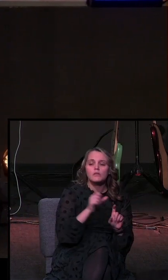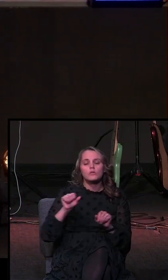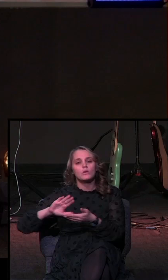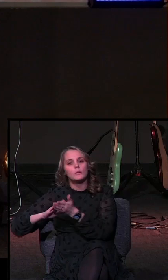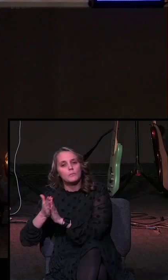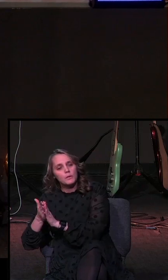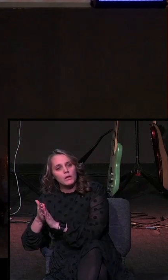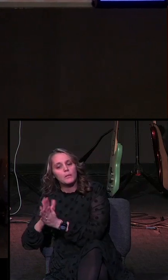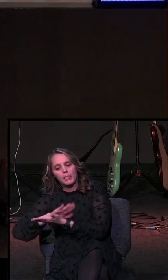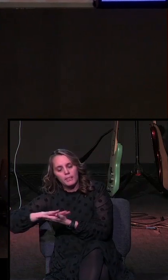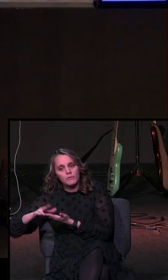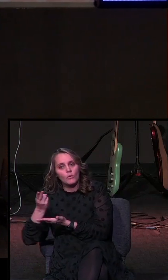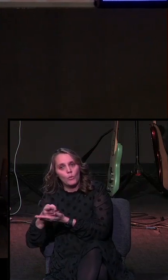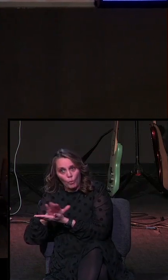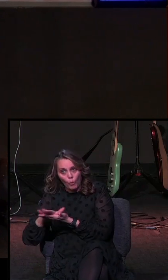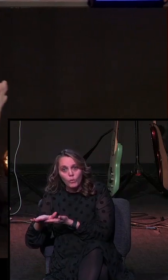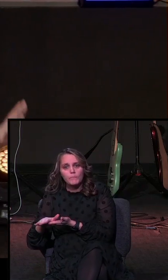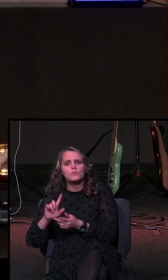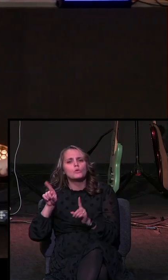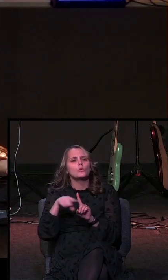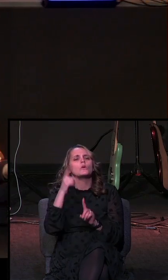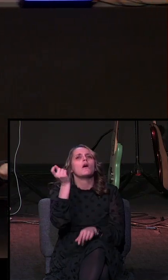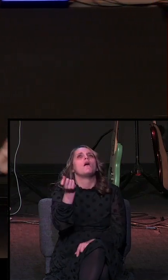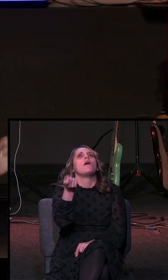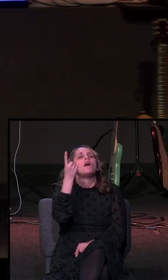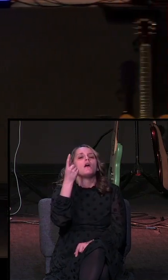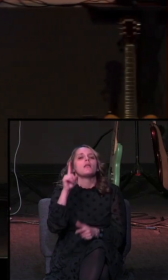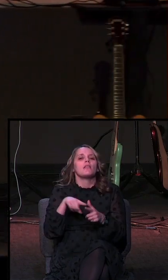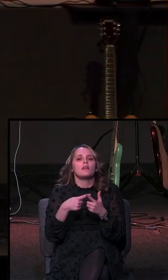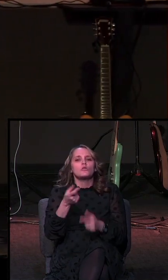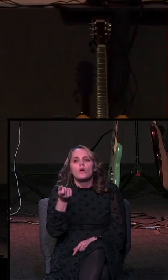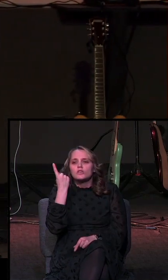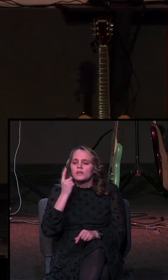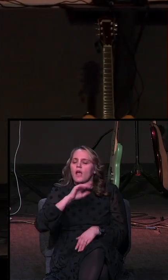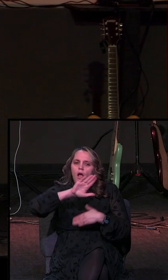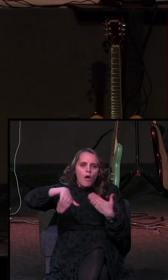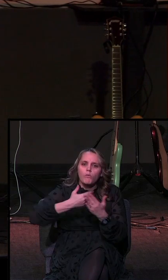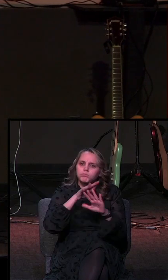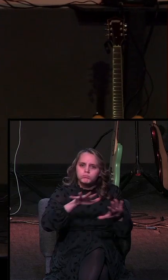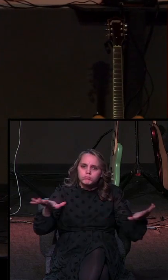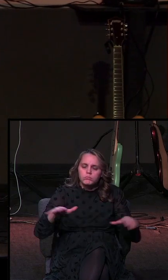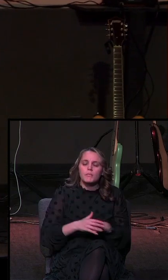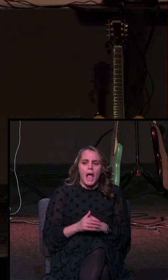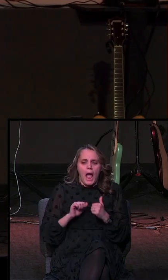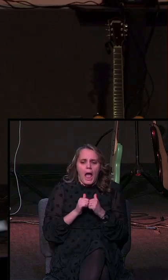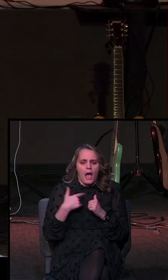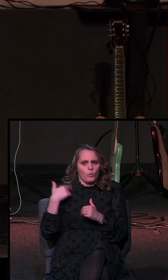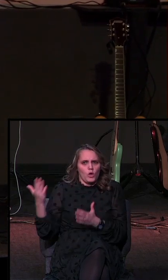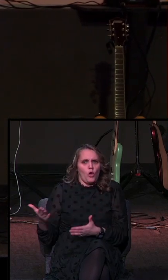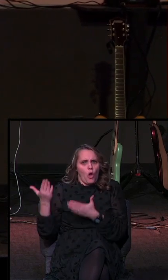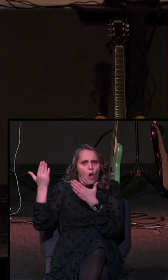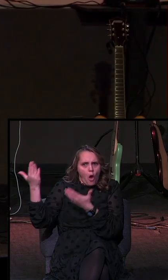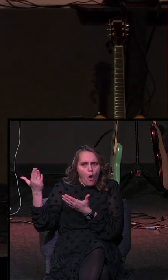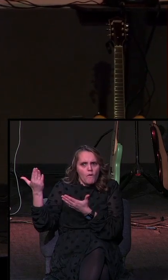Do you see it? Once you see it, you just start to see it everywhere. The only way we know how to offer grace to others, the only